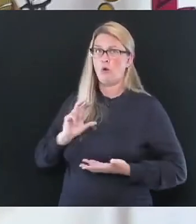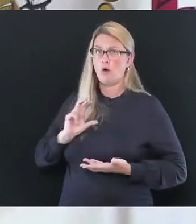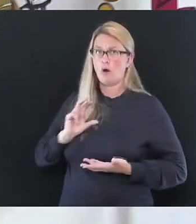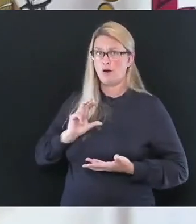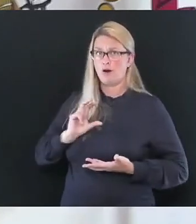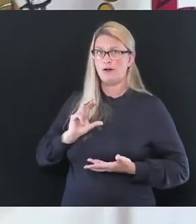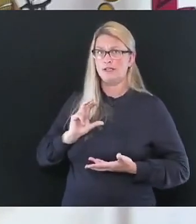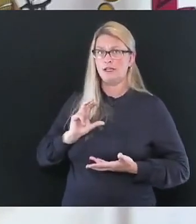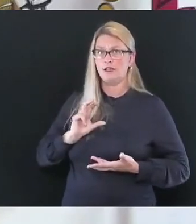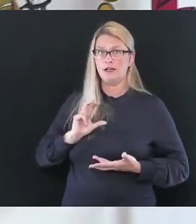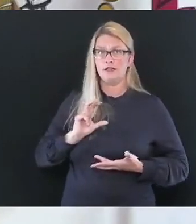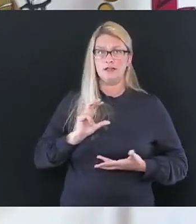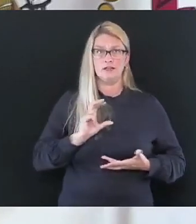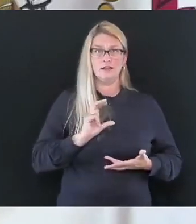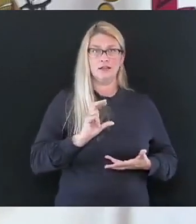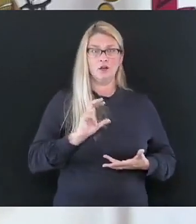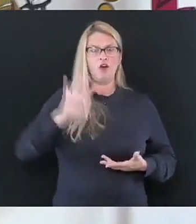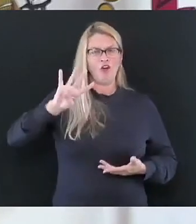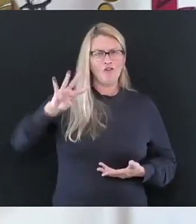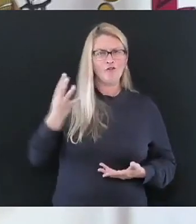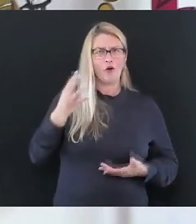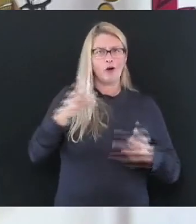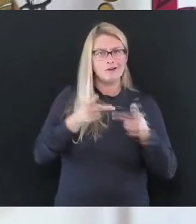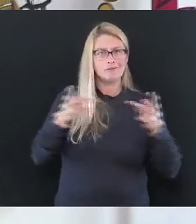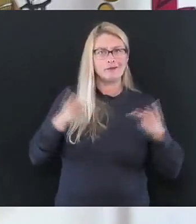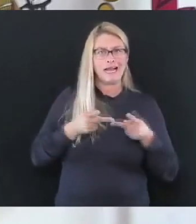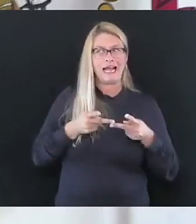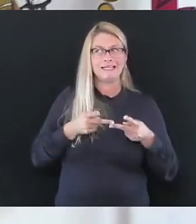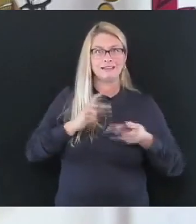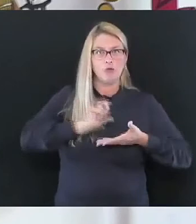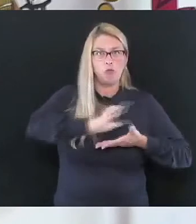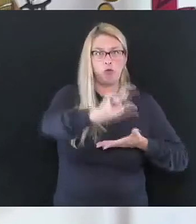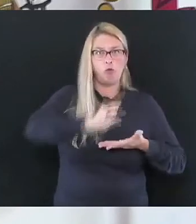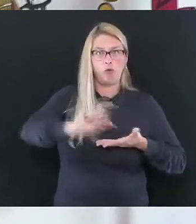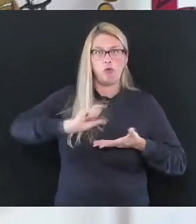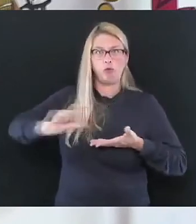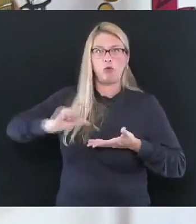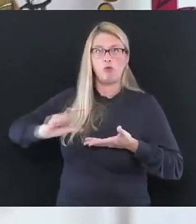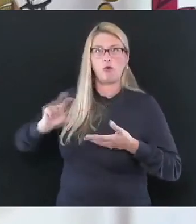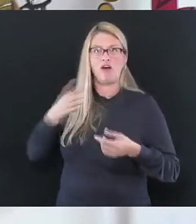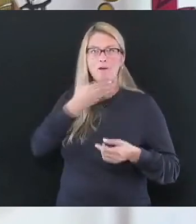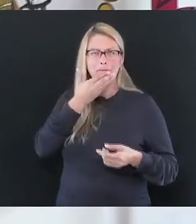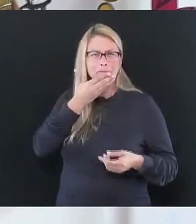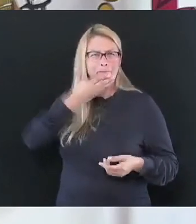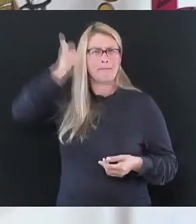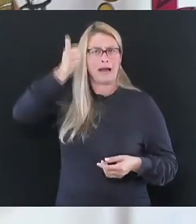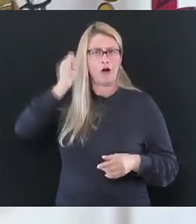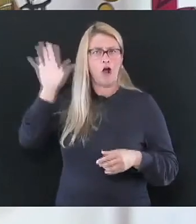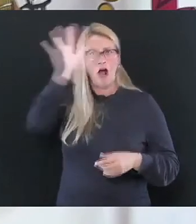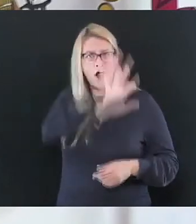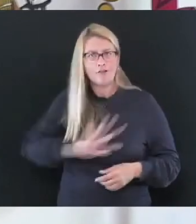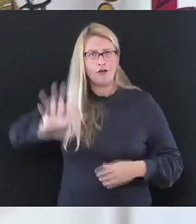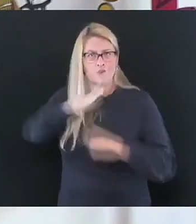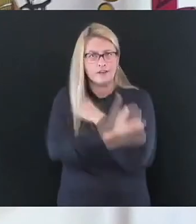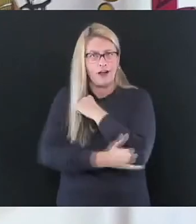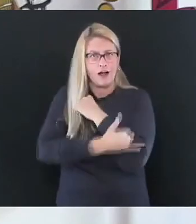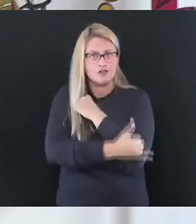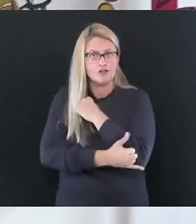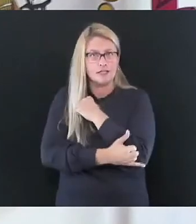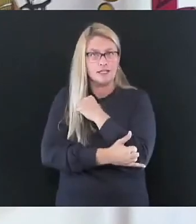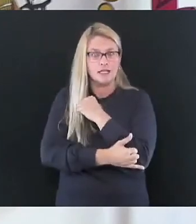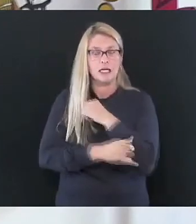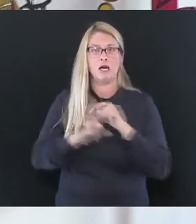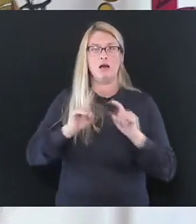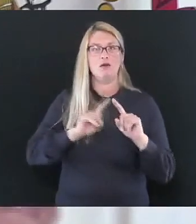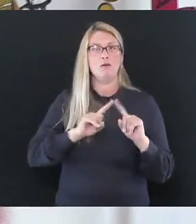fourth place best in the country as far as getting money out. From a standpoint of bucketing